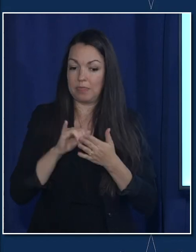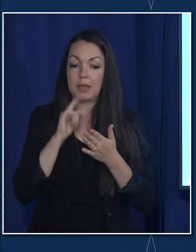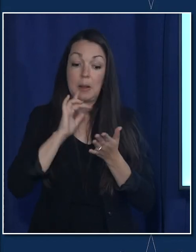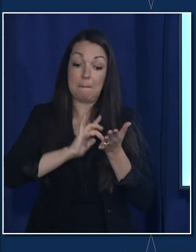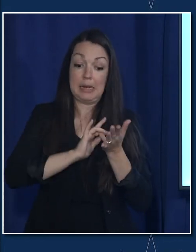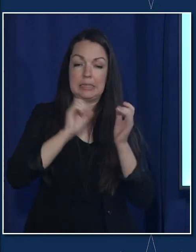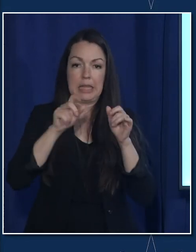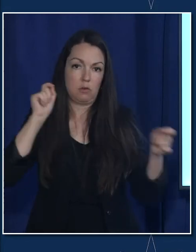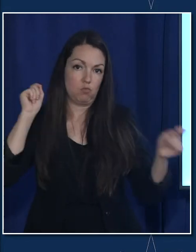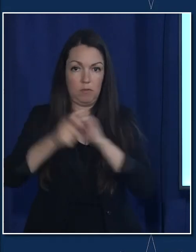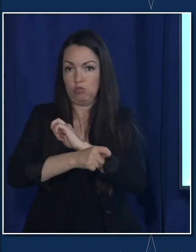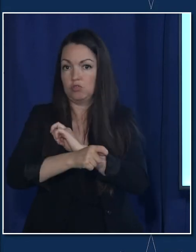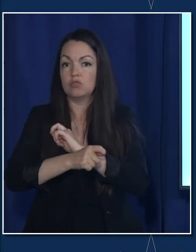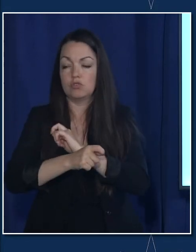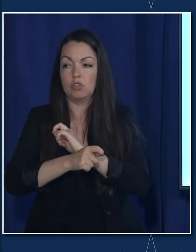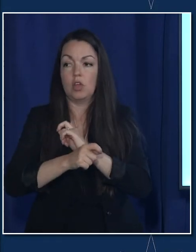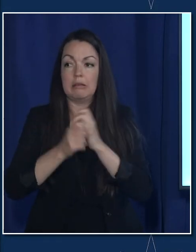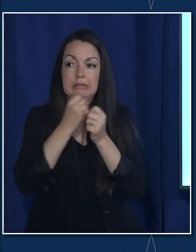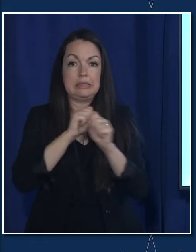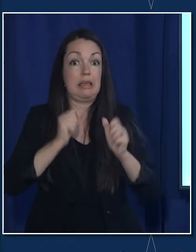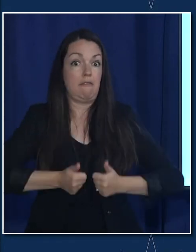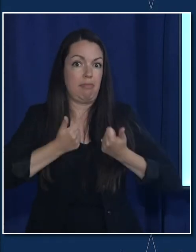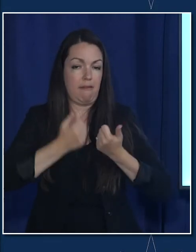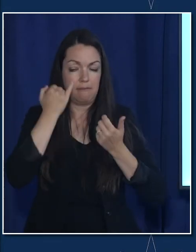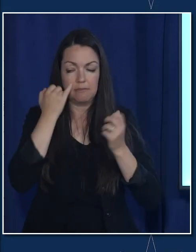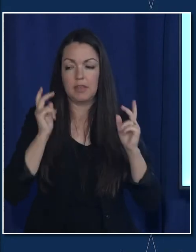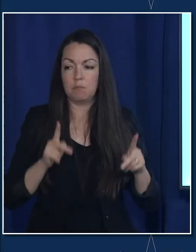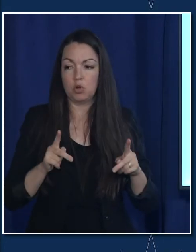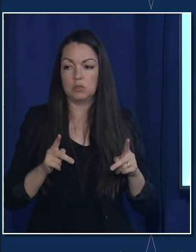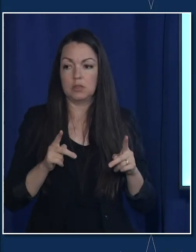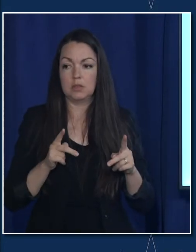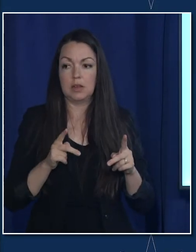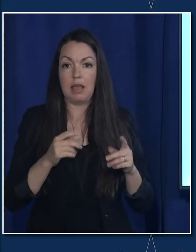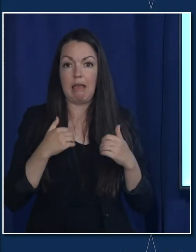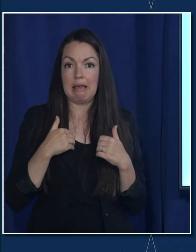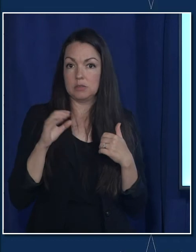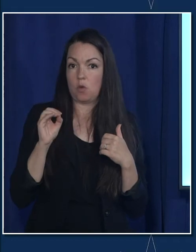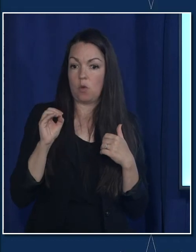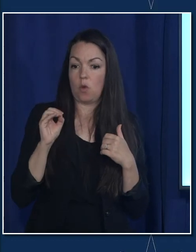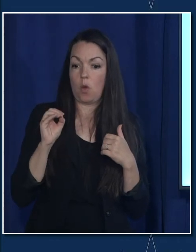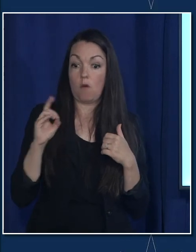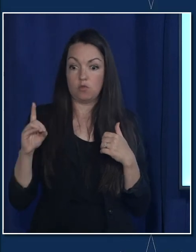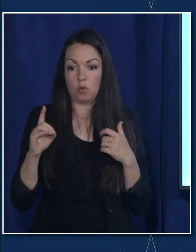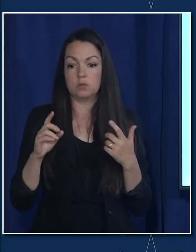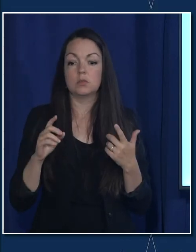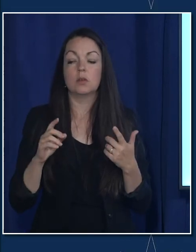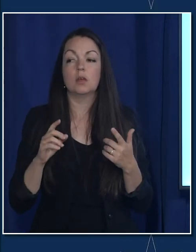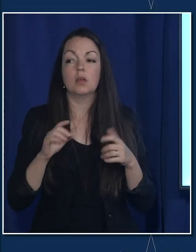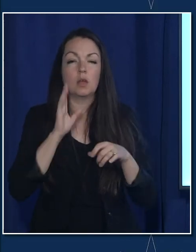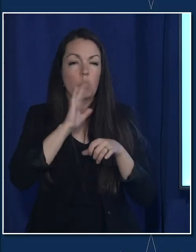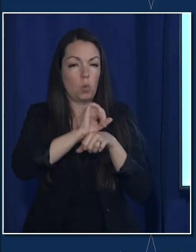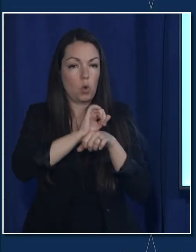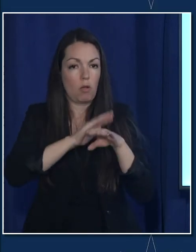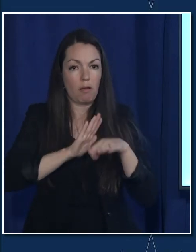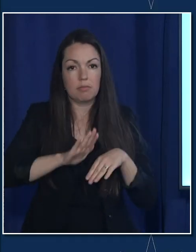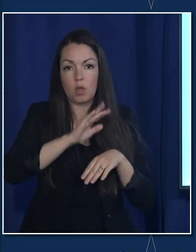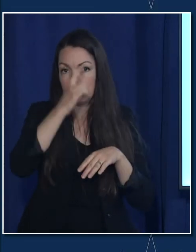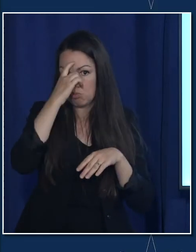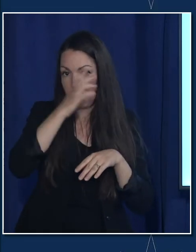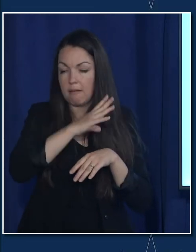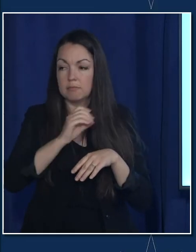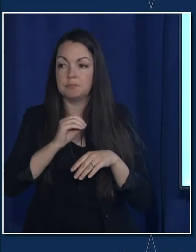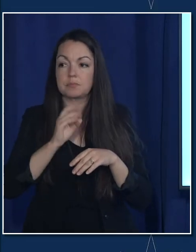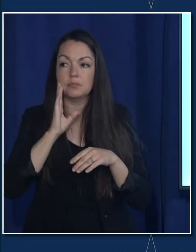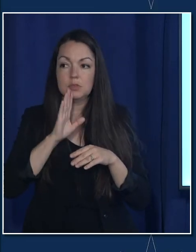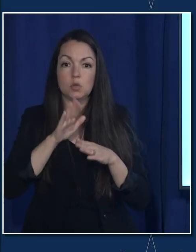an opioid overdose. It can literally save a life. If somebody takes an opioid overdose, it works on their brain and it